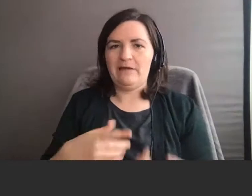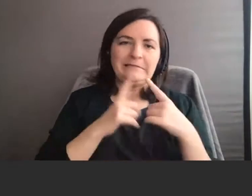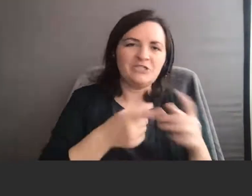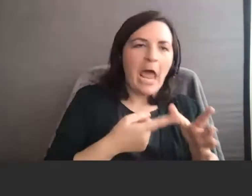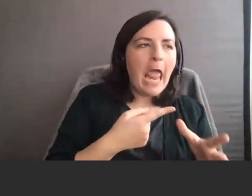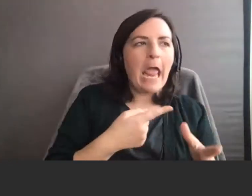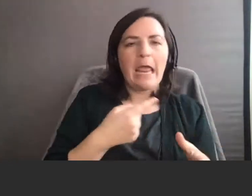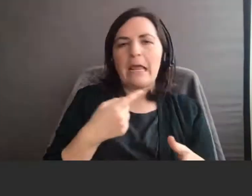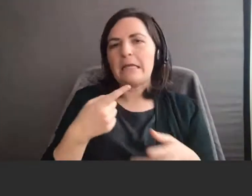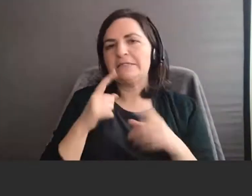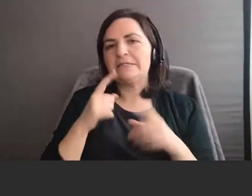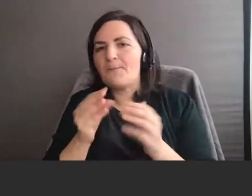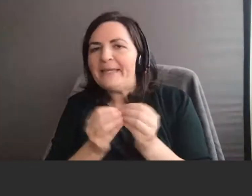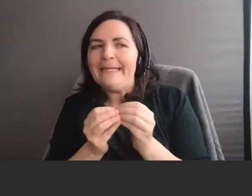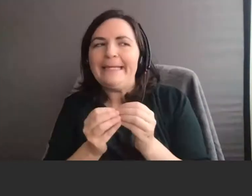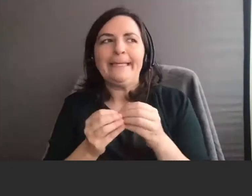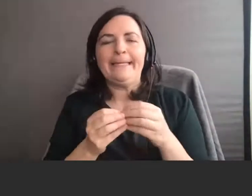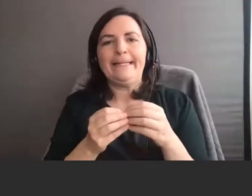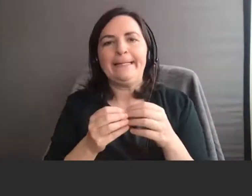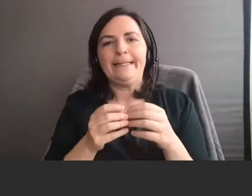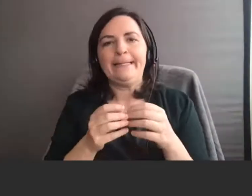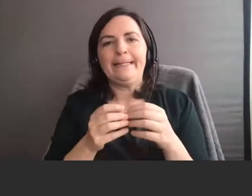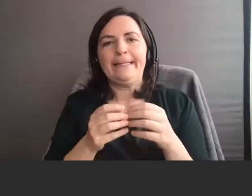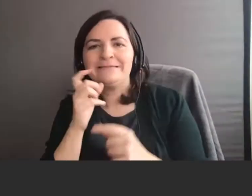teacher B, teacher C.